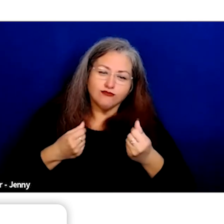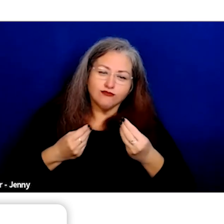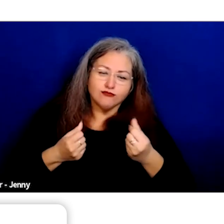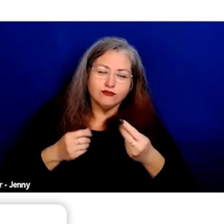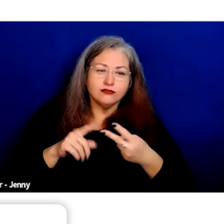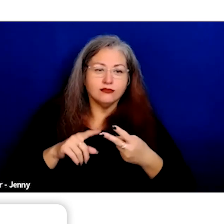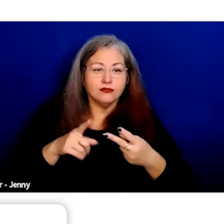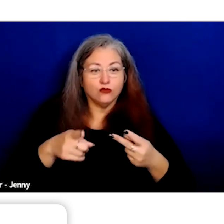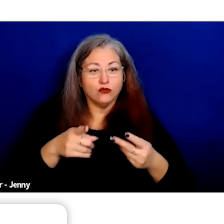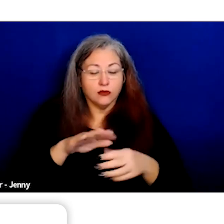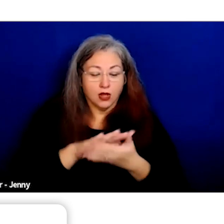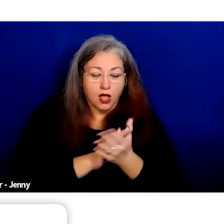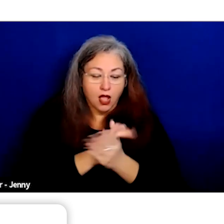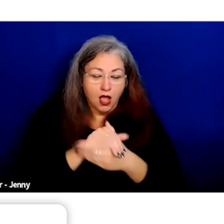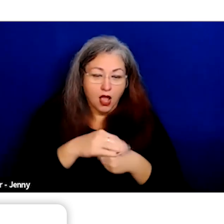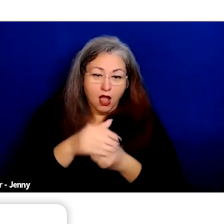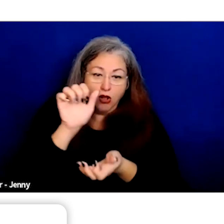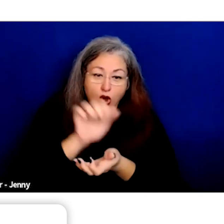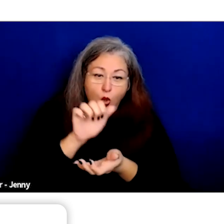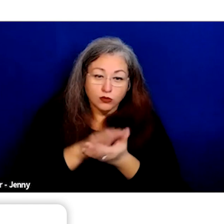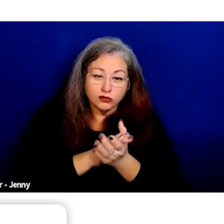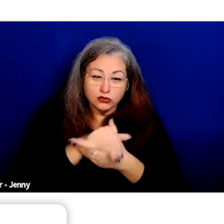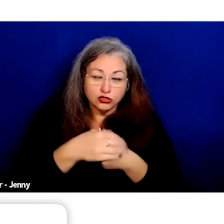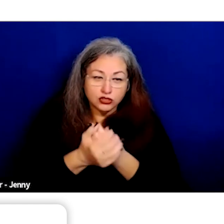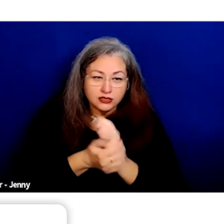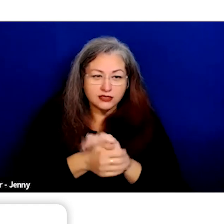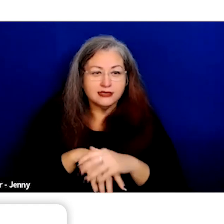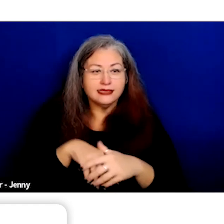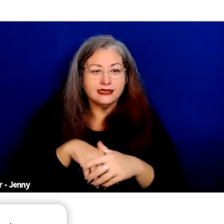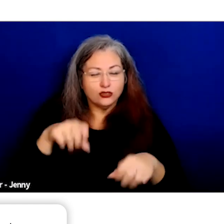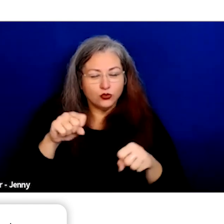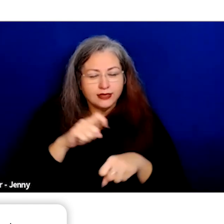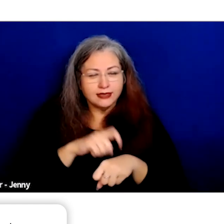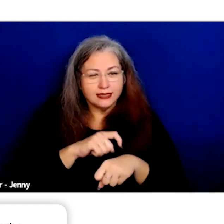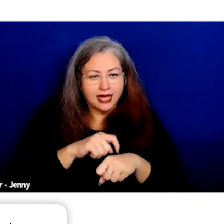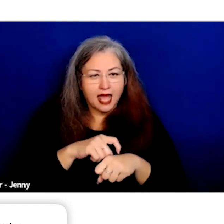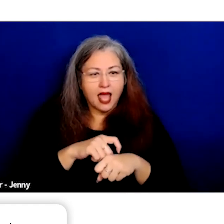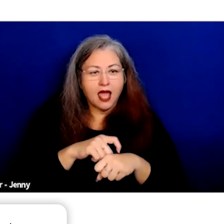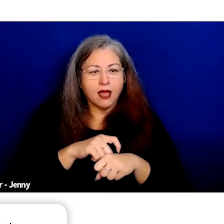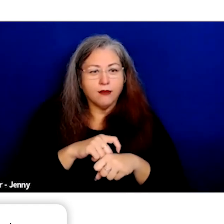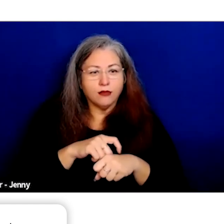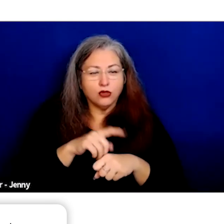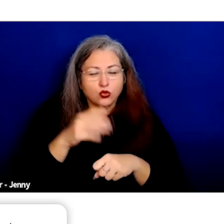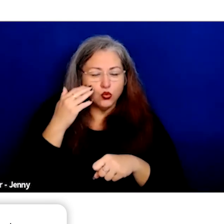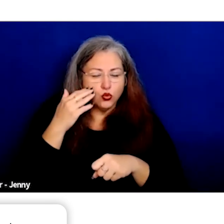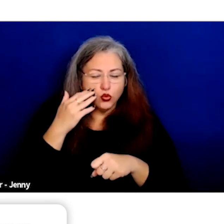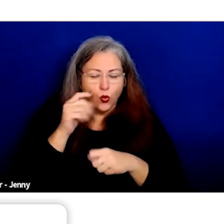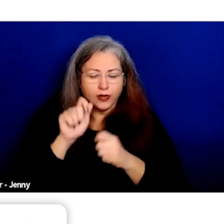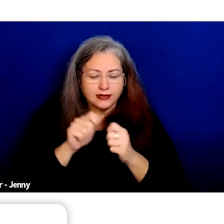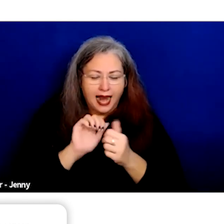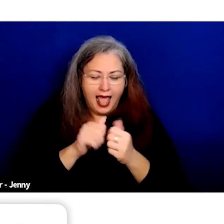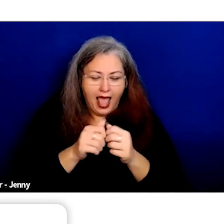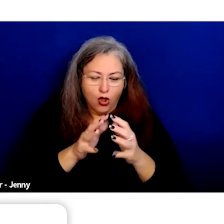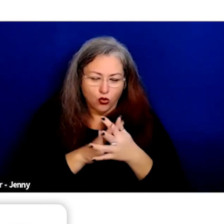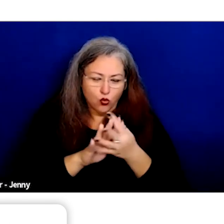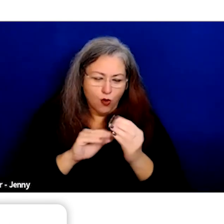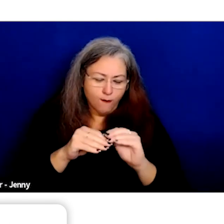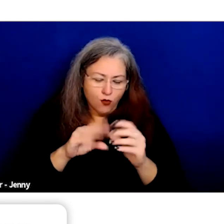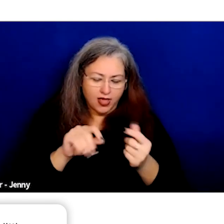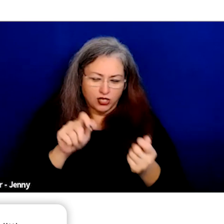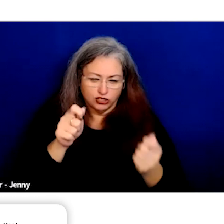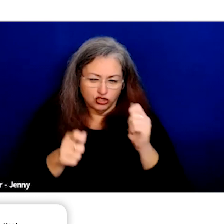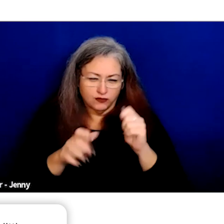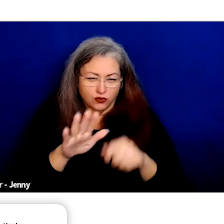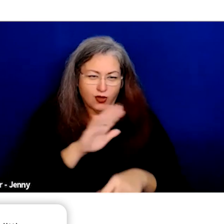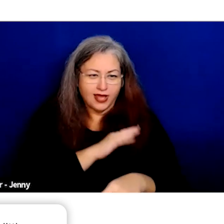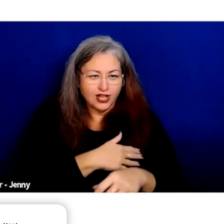If you put lotion on your hand, really spend some time with knowing what you're doing and how that's shifting your energy. I